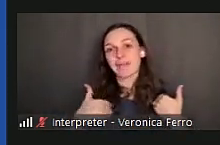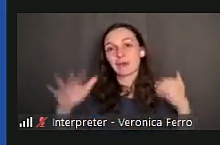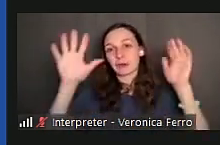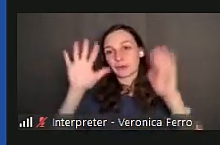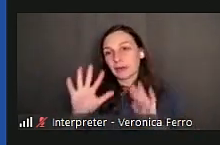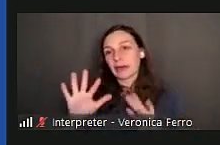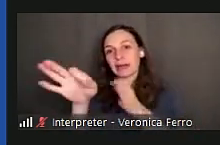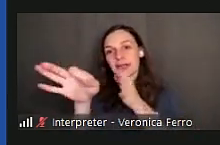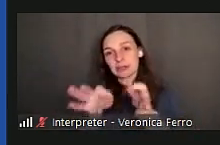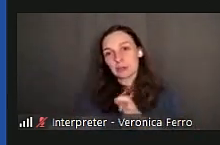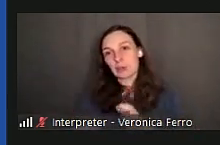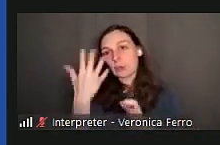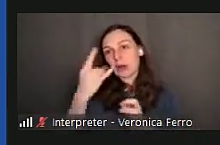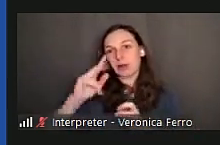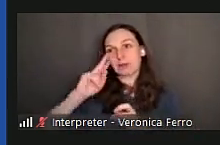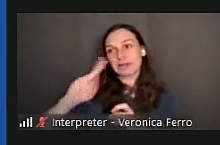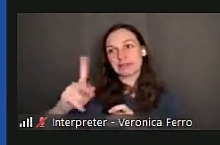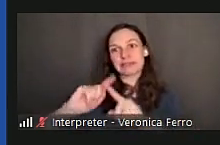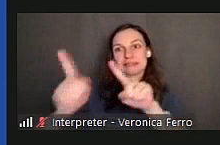differences that we see from time to time.